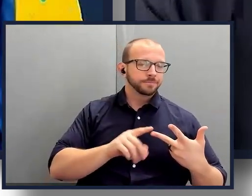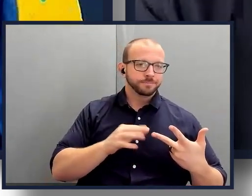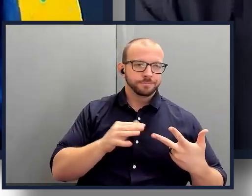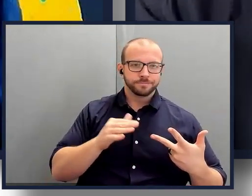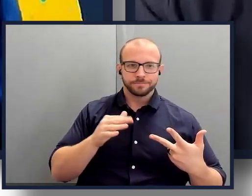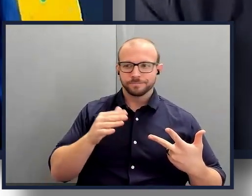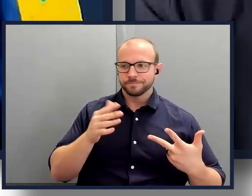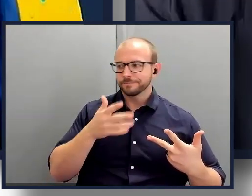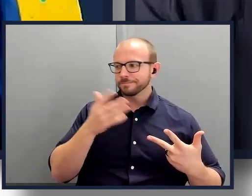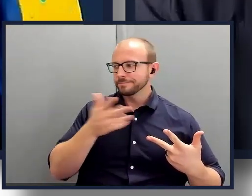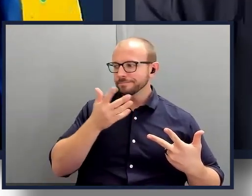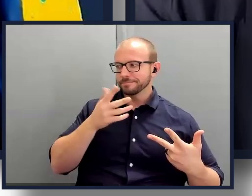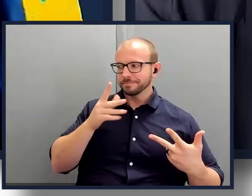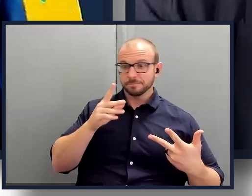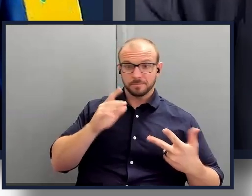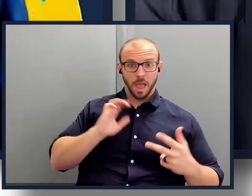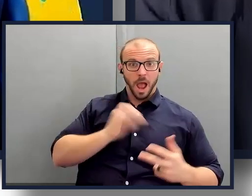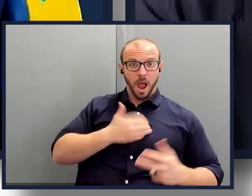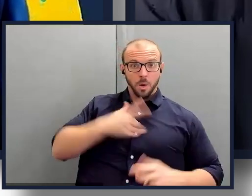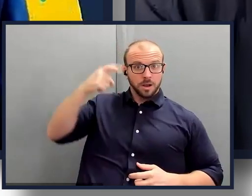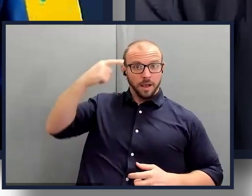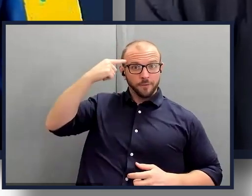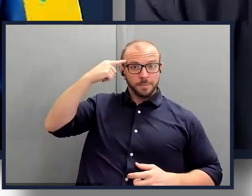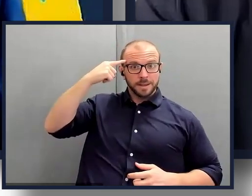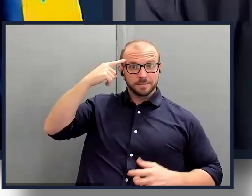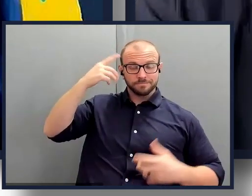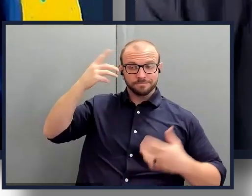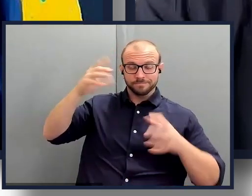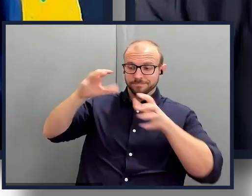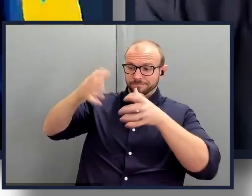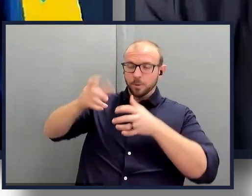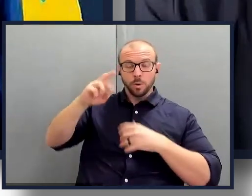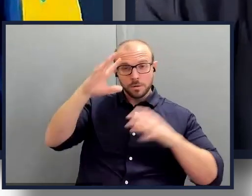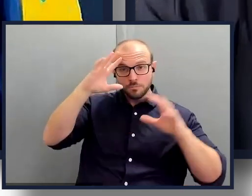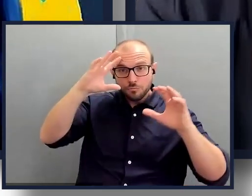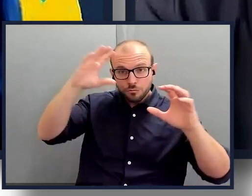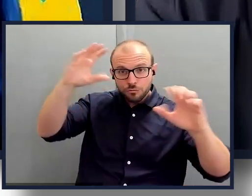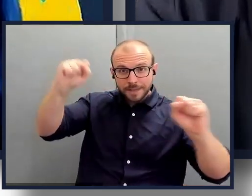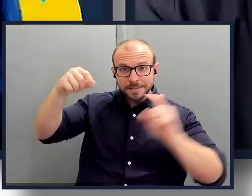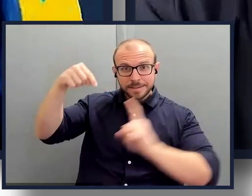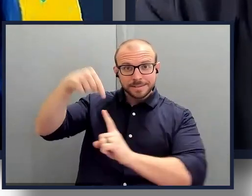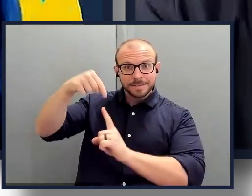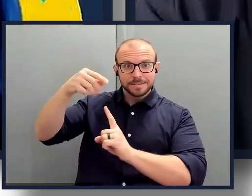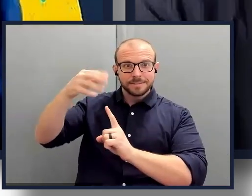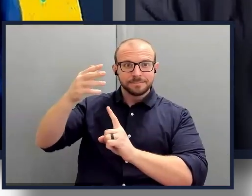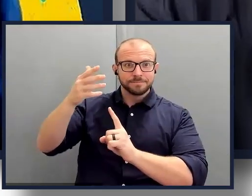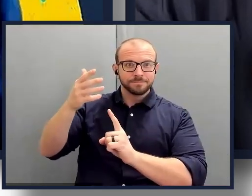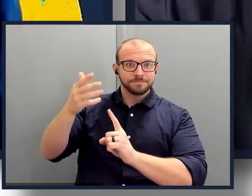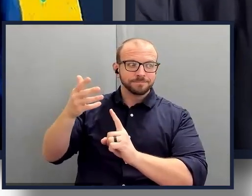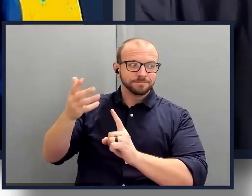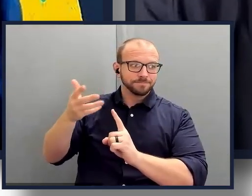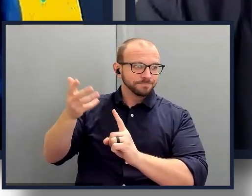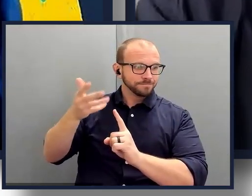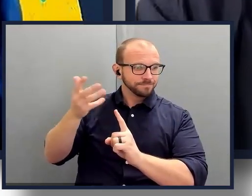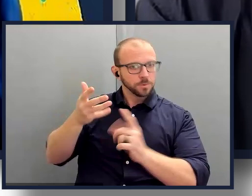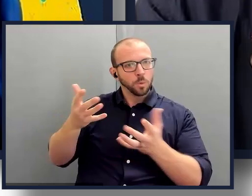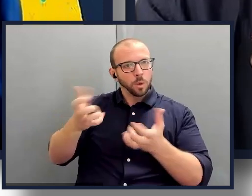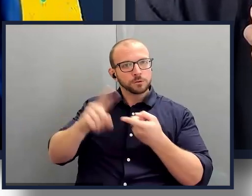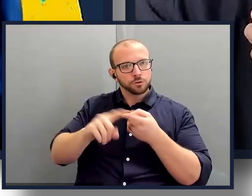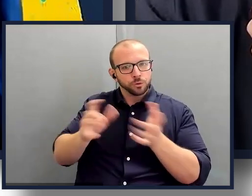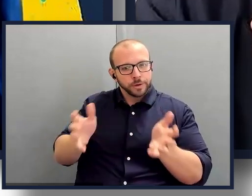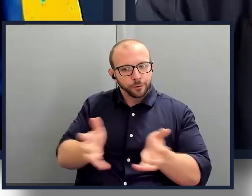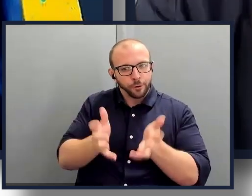a government or a president who wants to encourage